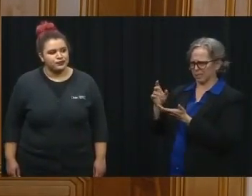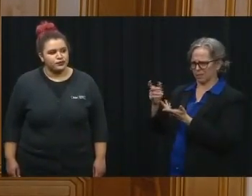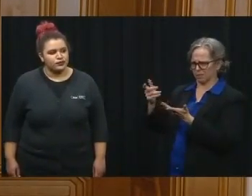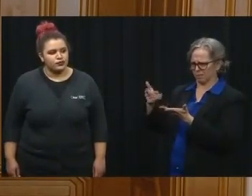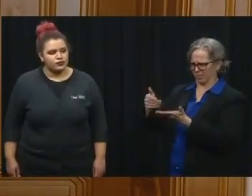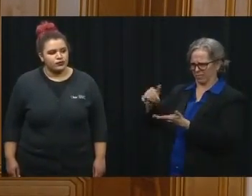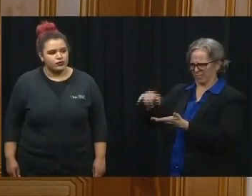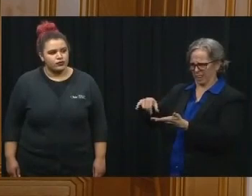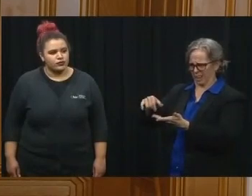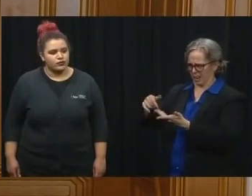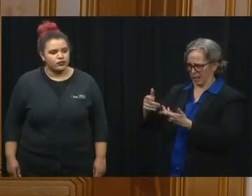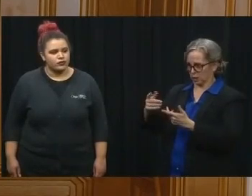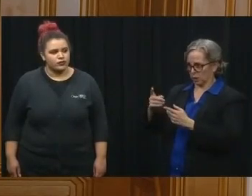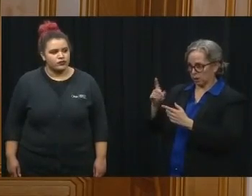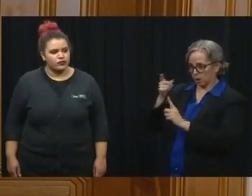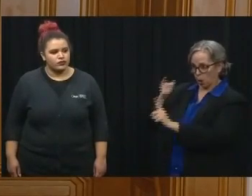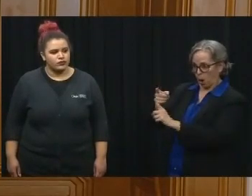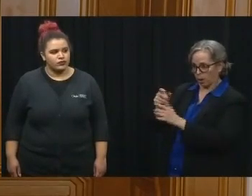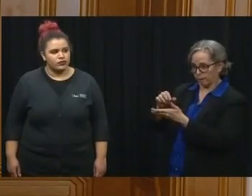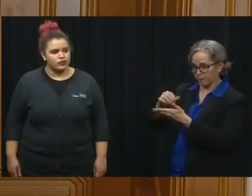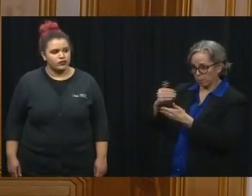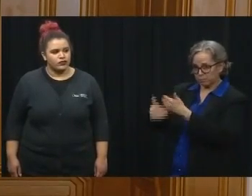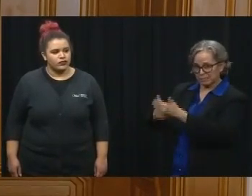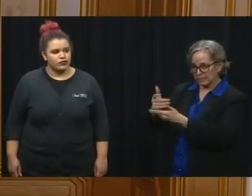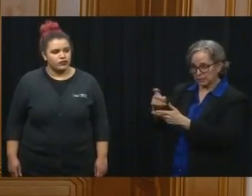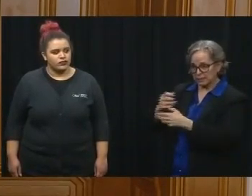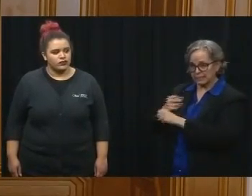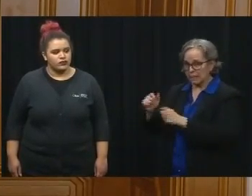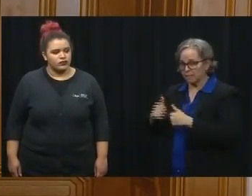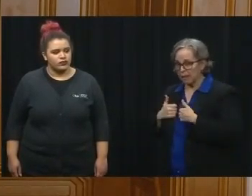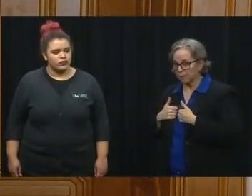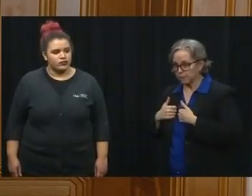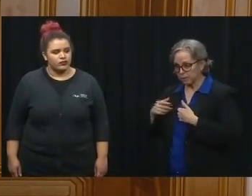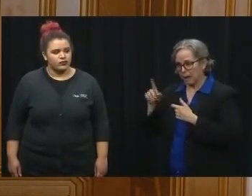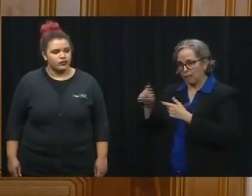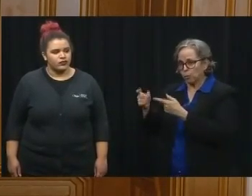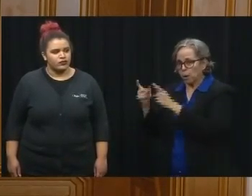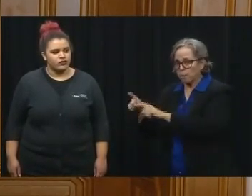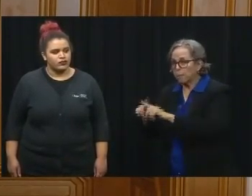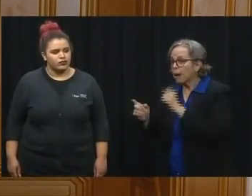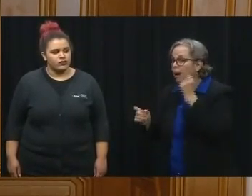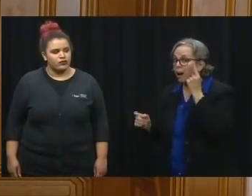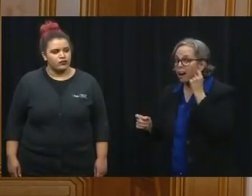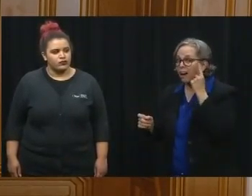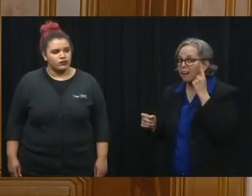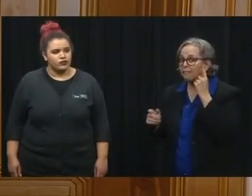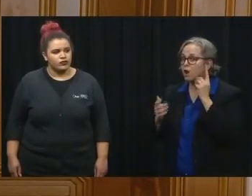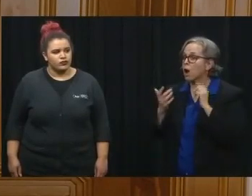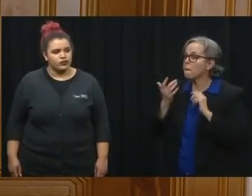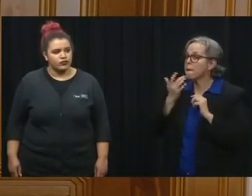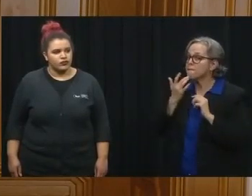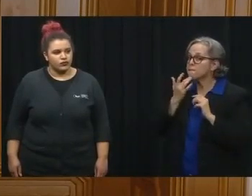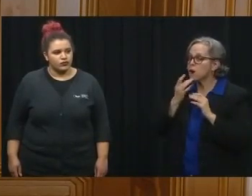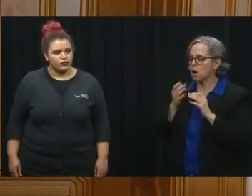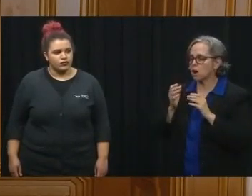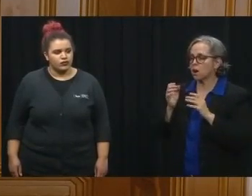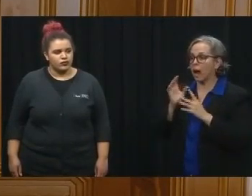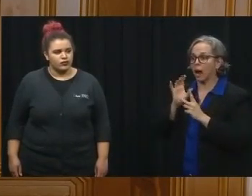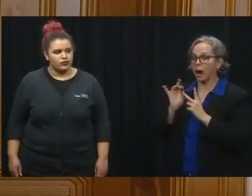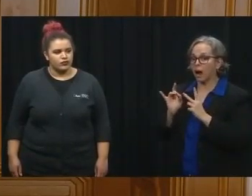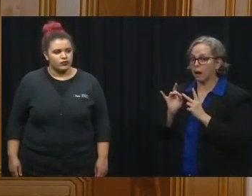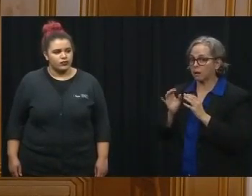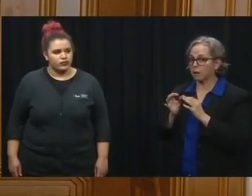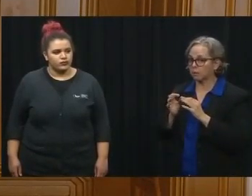well, obviously that's something that needs to be done. But if it's elective, then the order says they can't do it. And